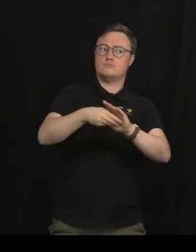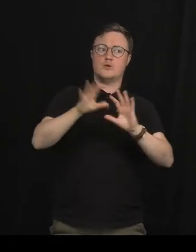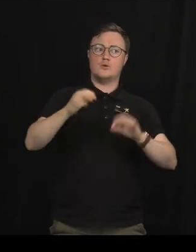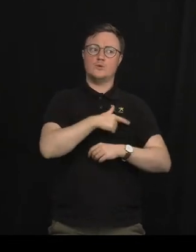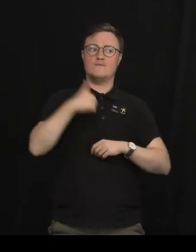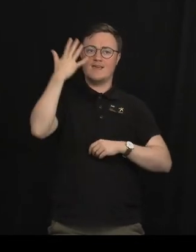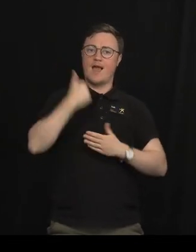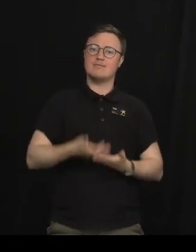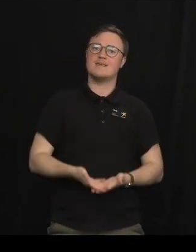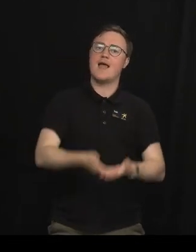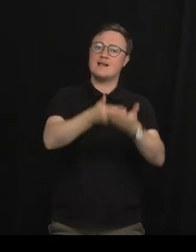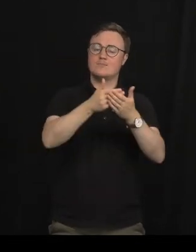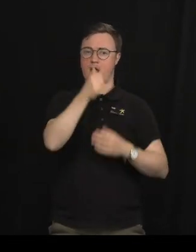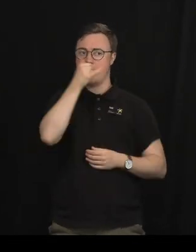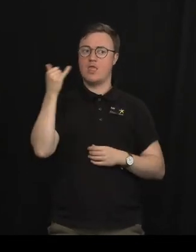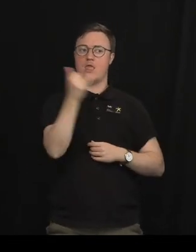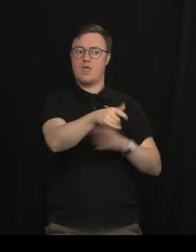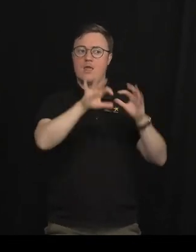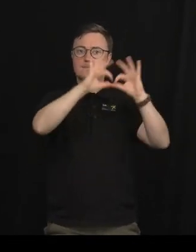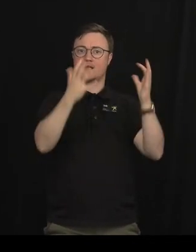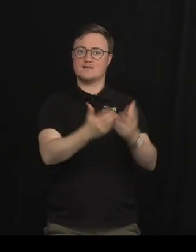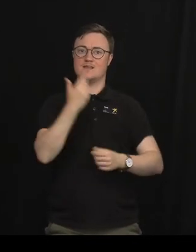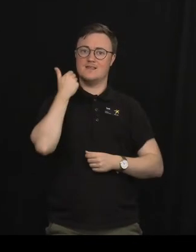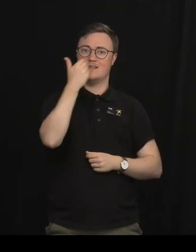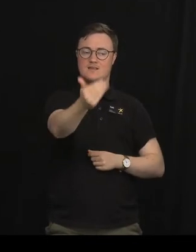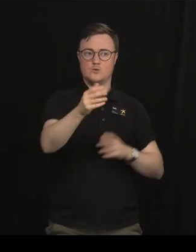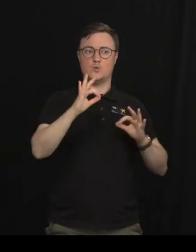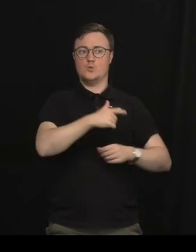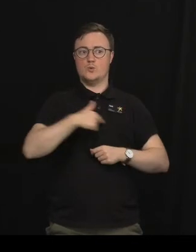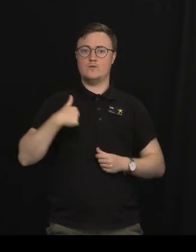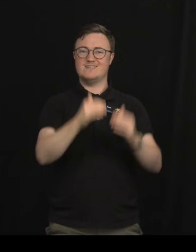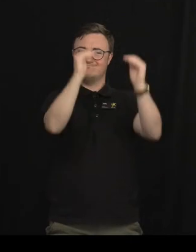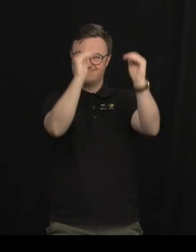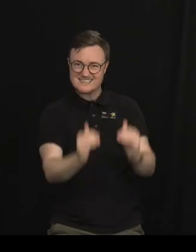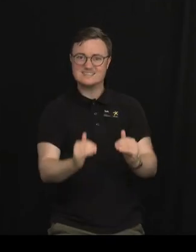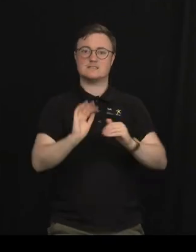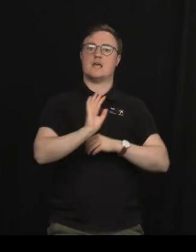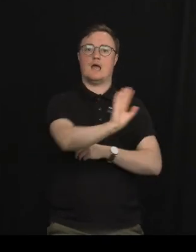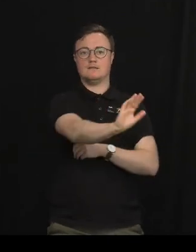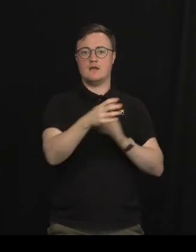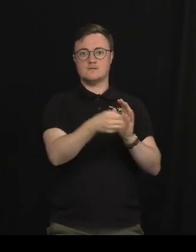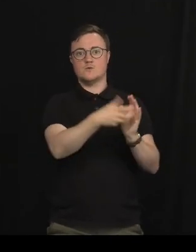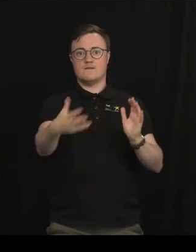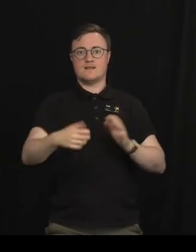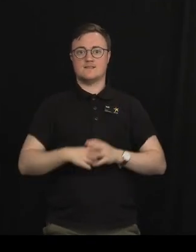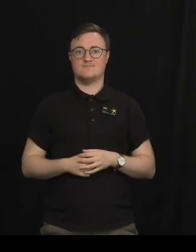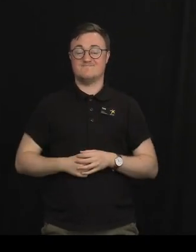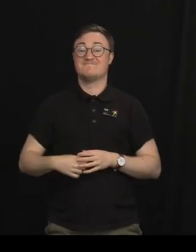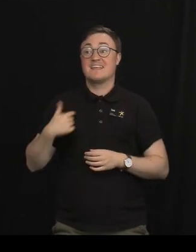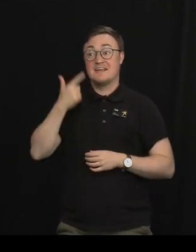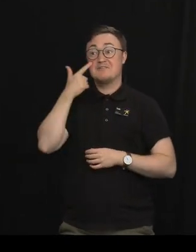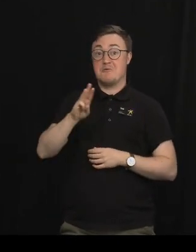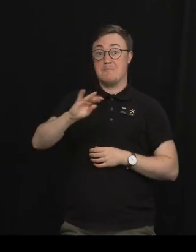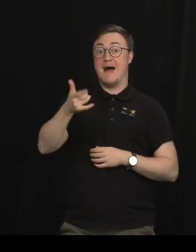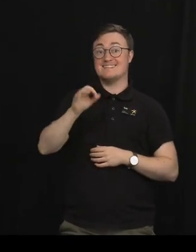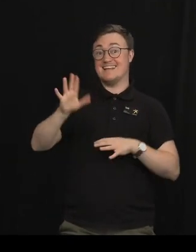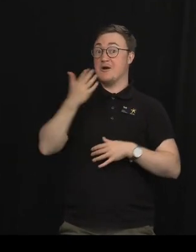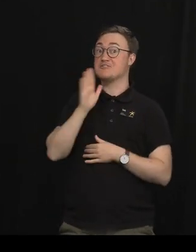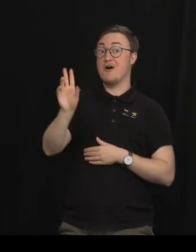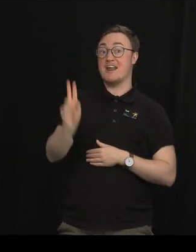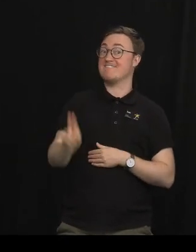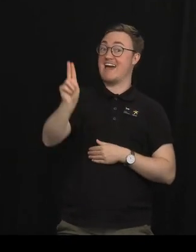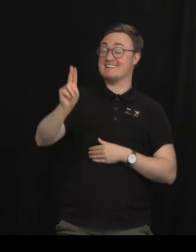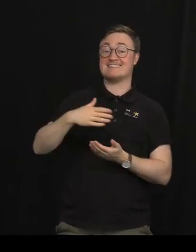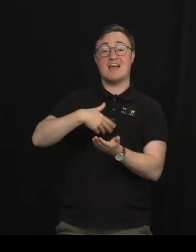future pandemics and mitigating their potential effects? I think that Martin gave the answer.